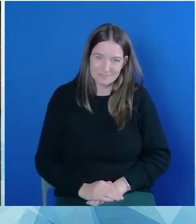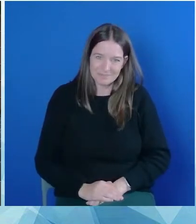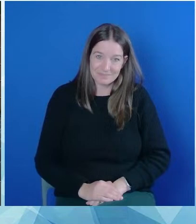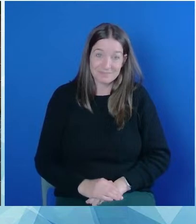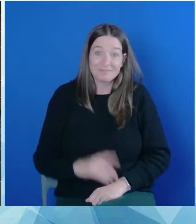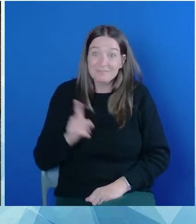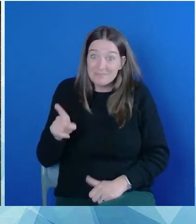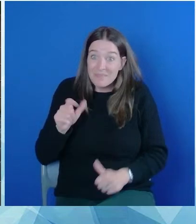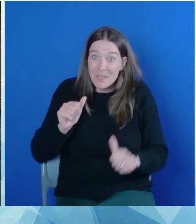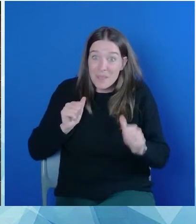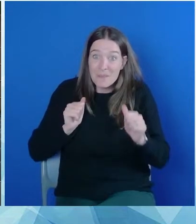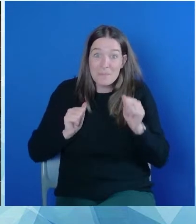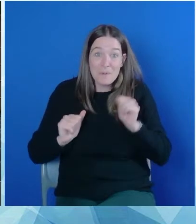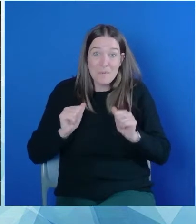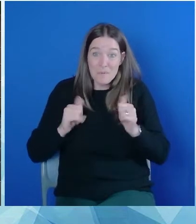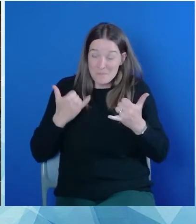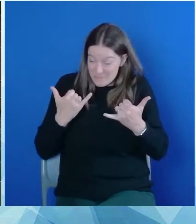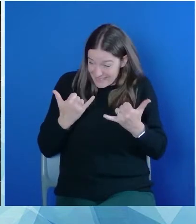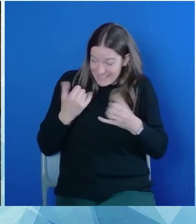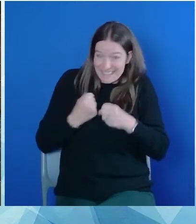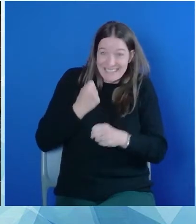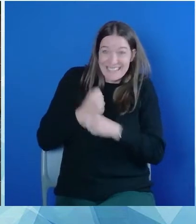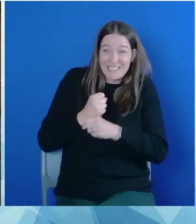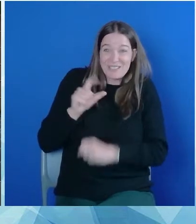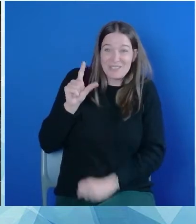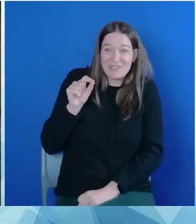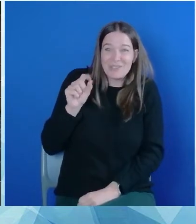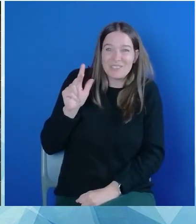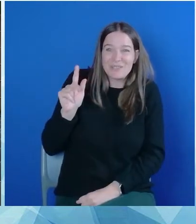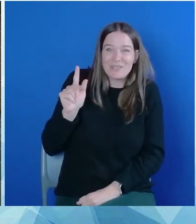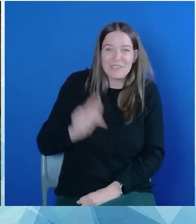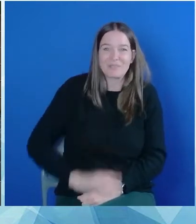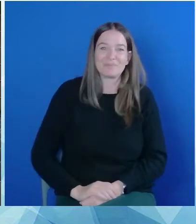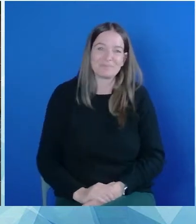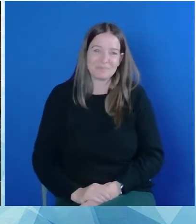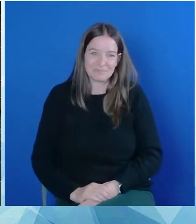He performed just this year, in 2023.